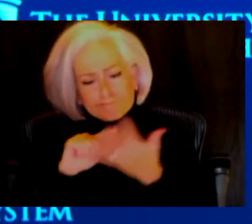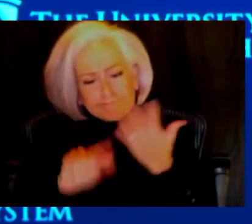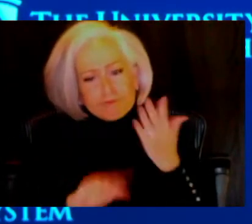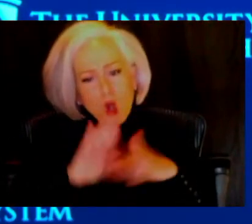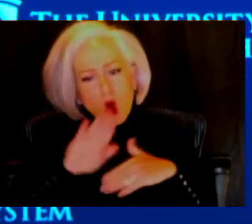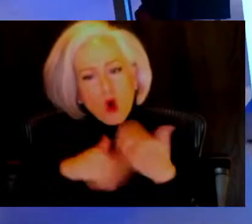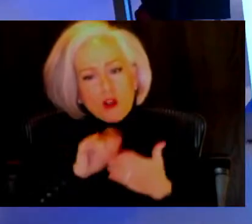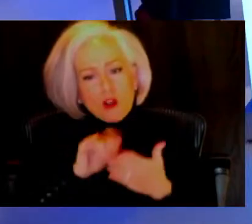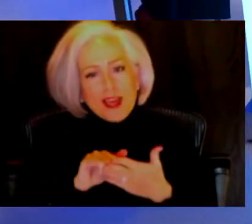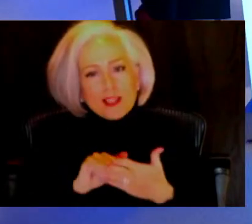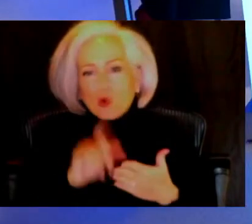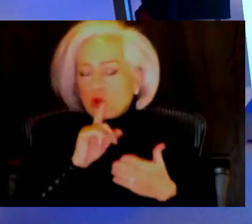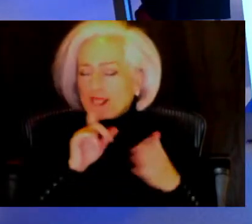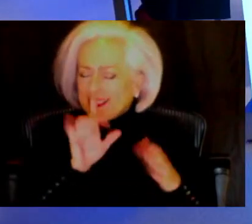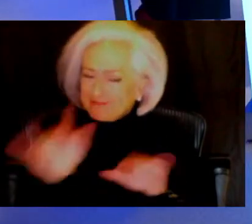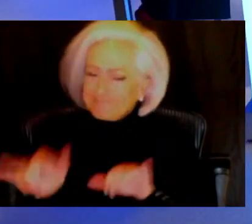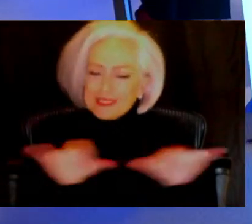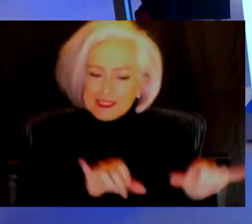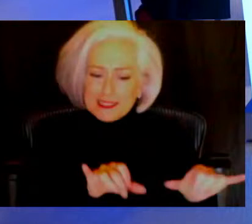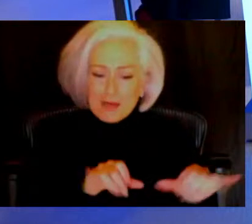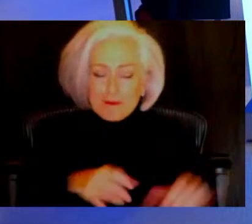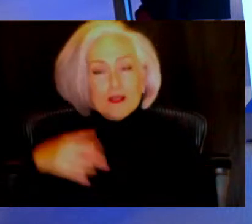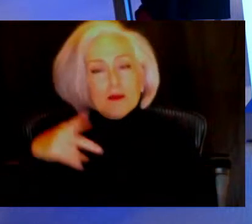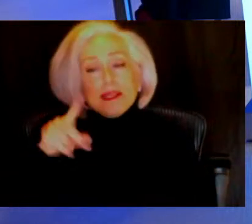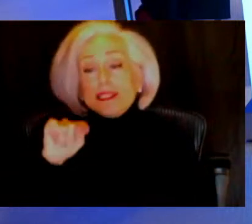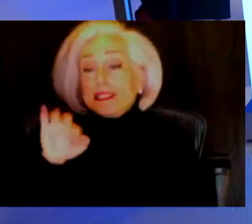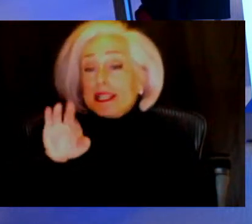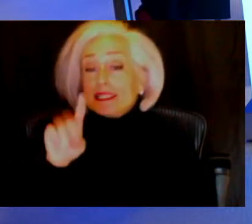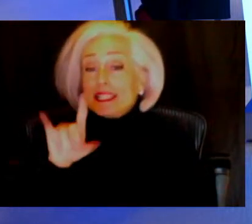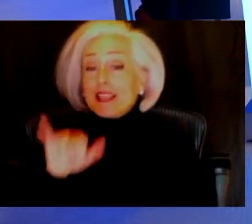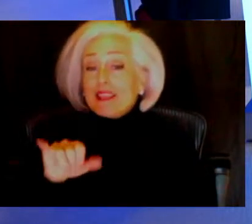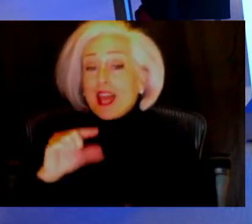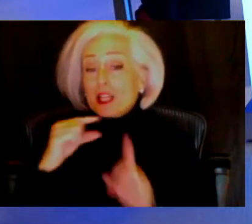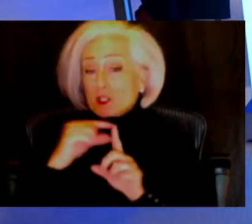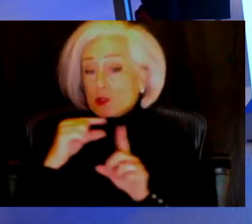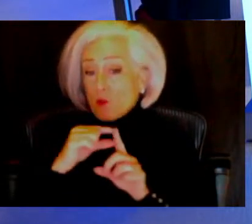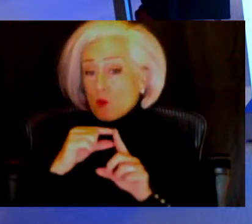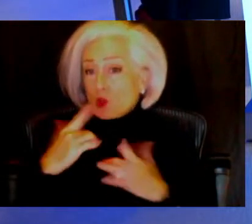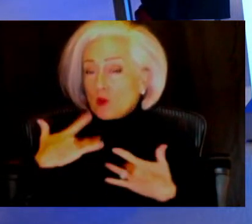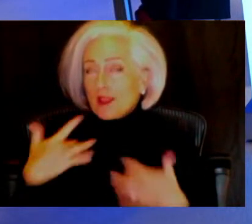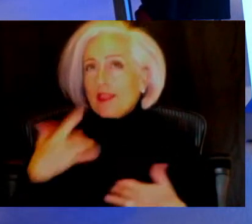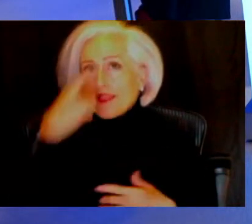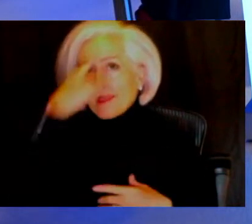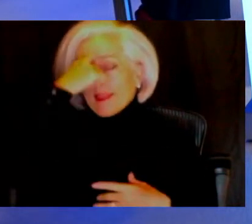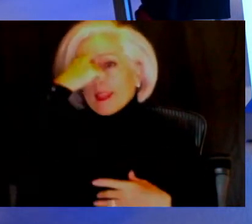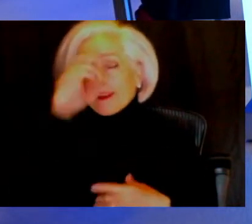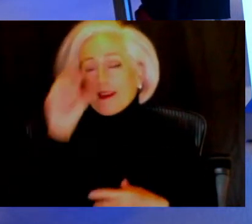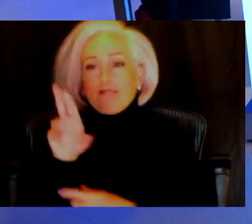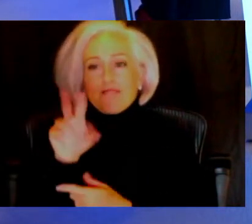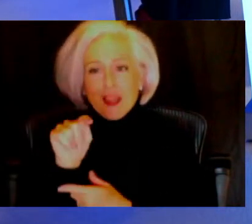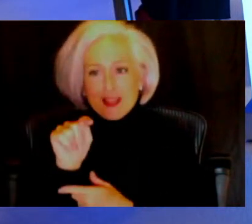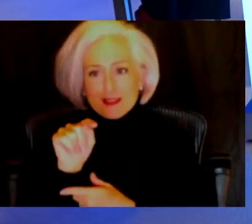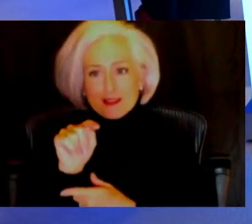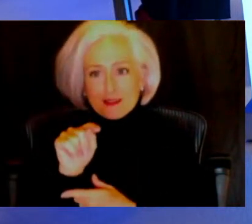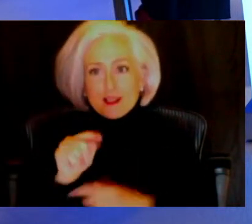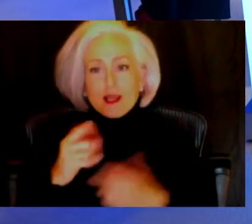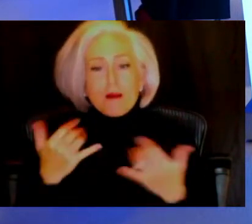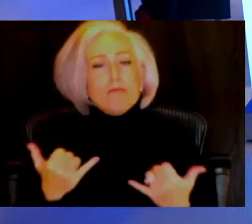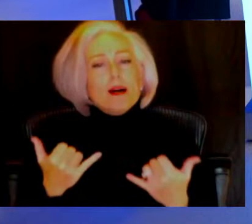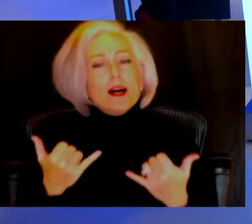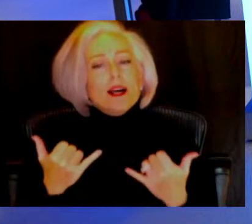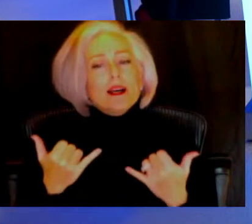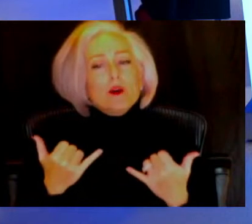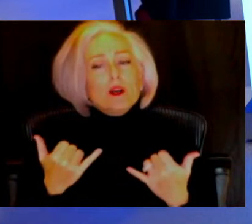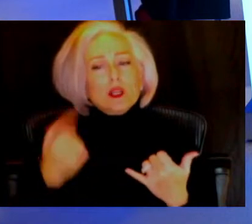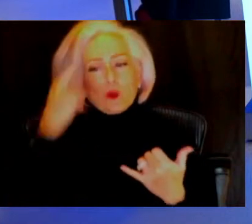just the same. Well, I think PTSD is a term that we immediately think of when we think of veterans. Right. We think of that, but now it's a term that we use to describe